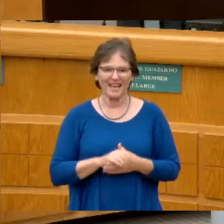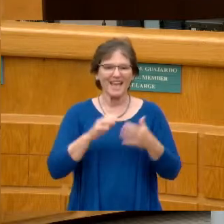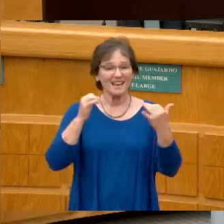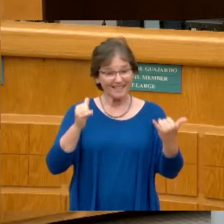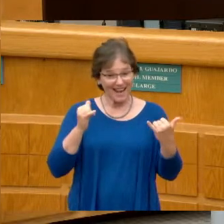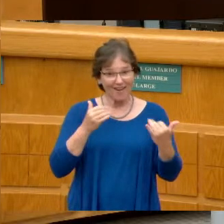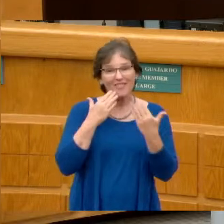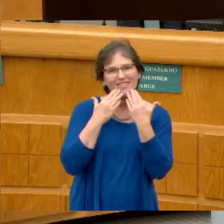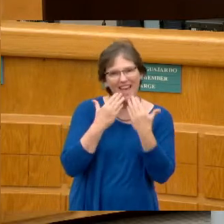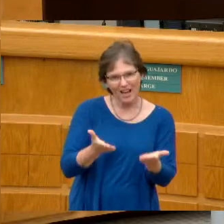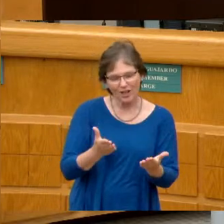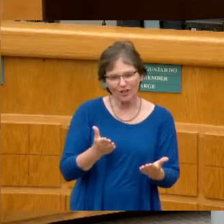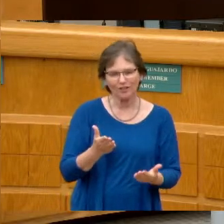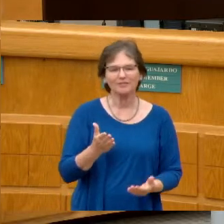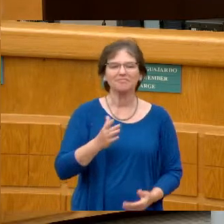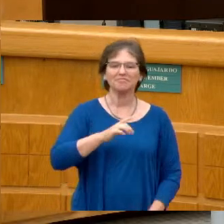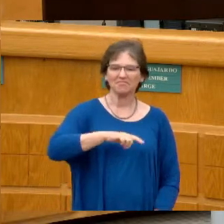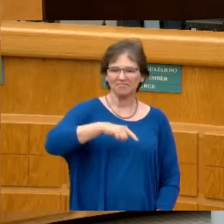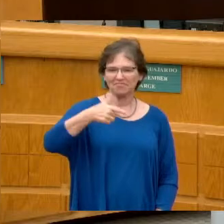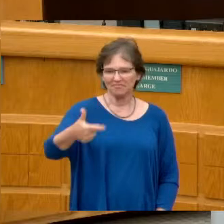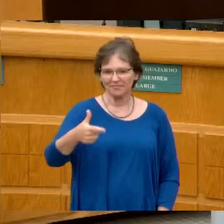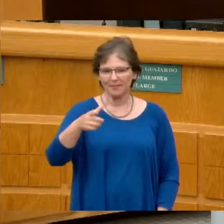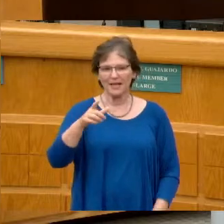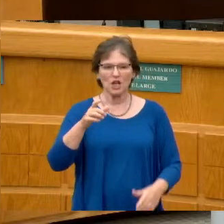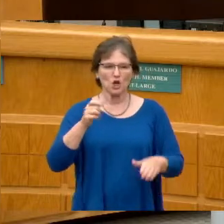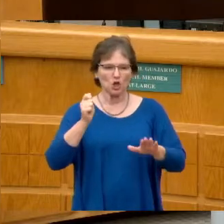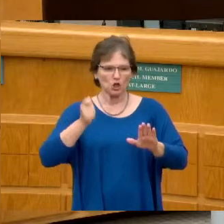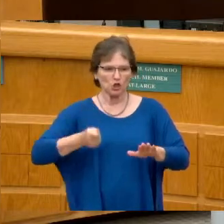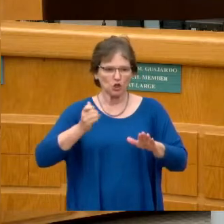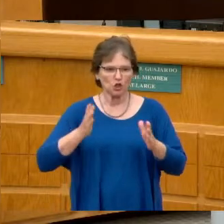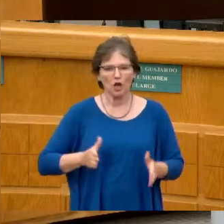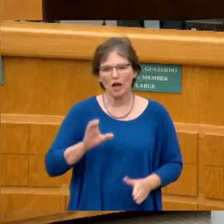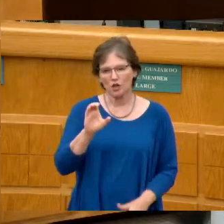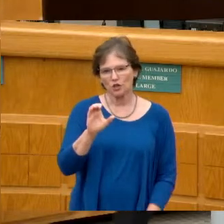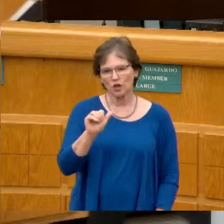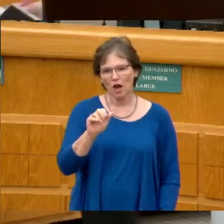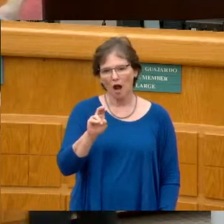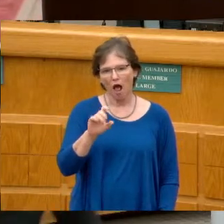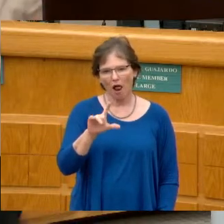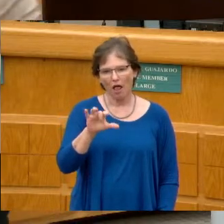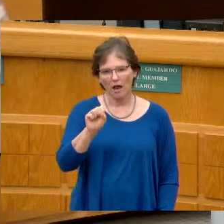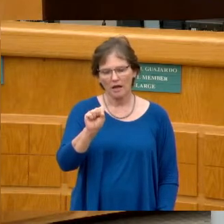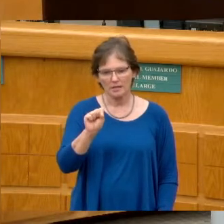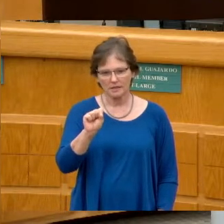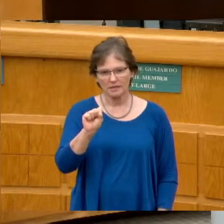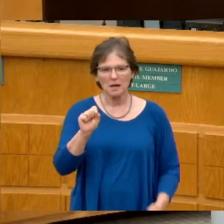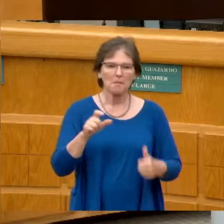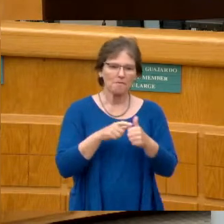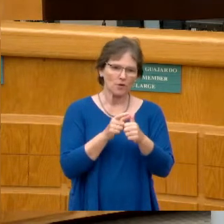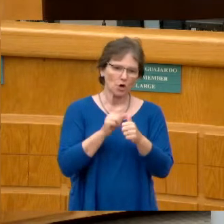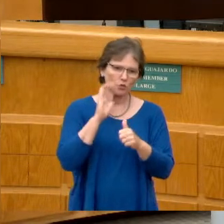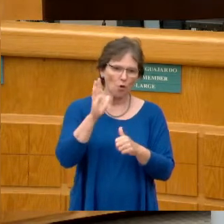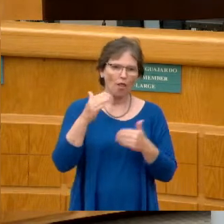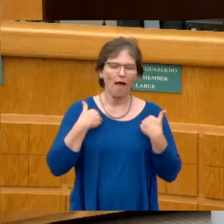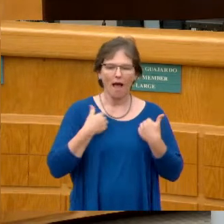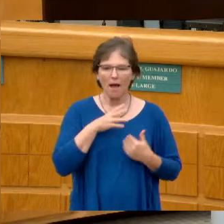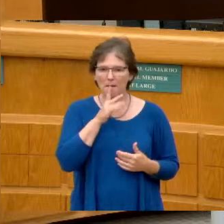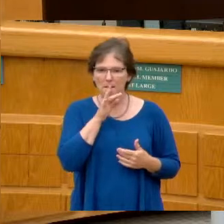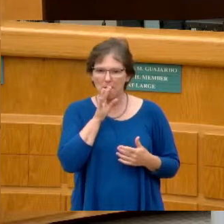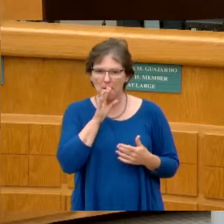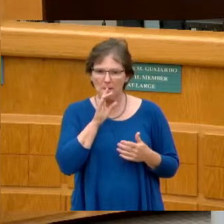activities. Stay away from others so that you do not spread the virus to others, and give yourself time to fully